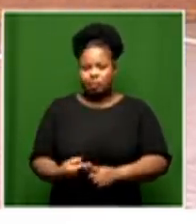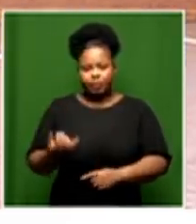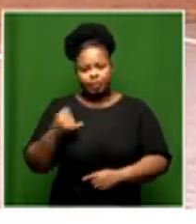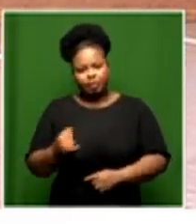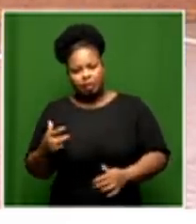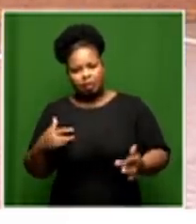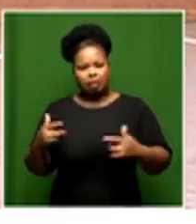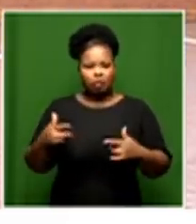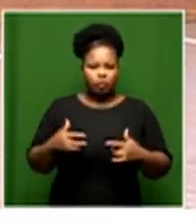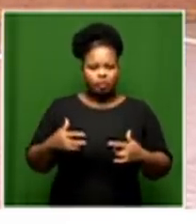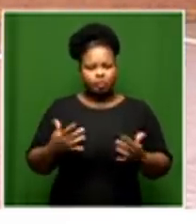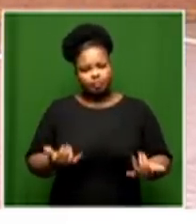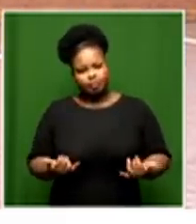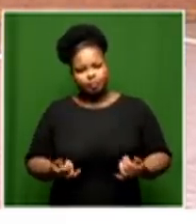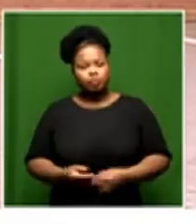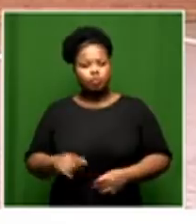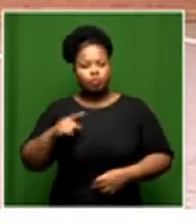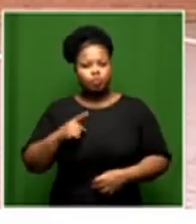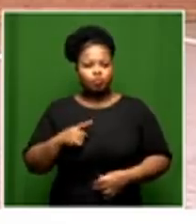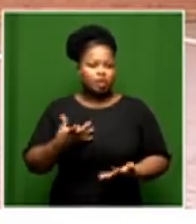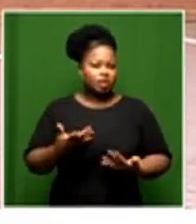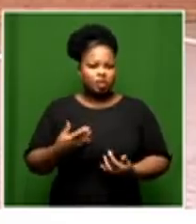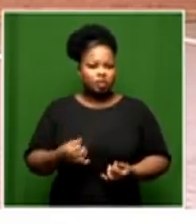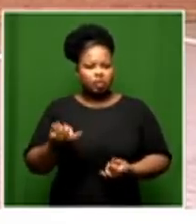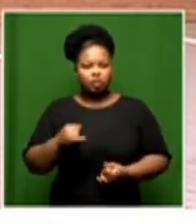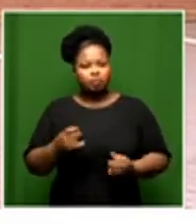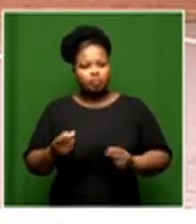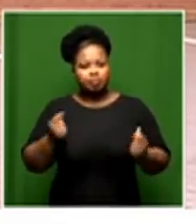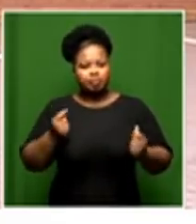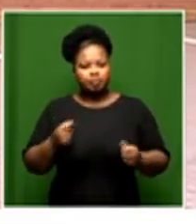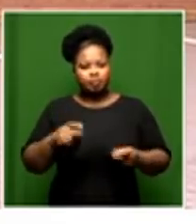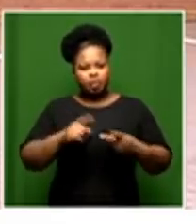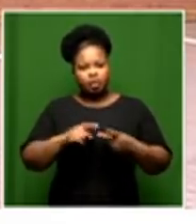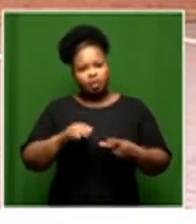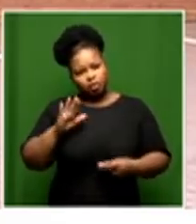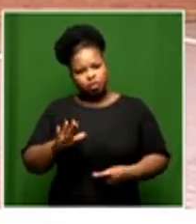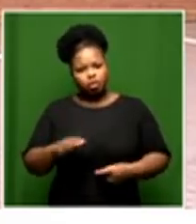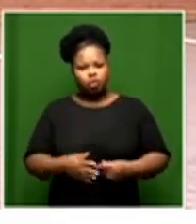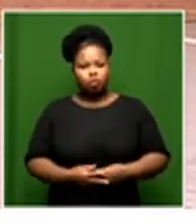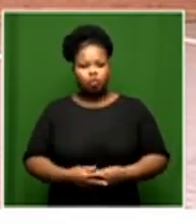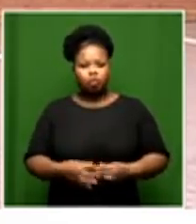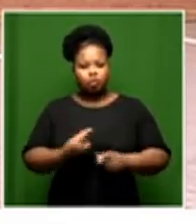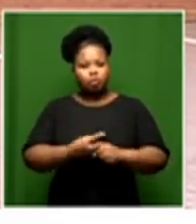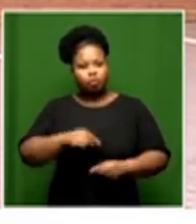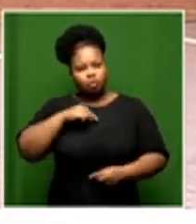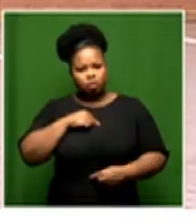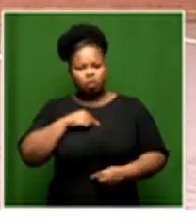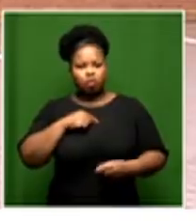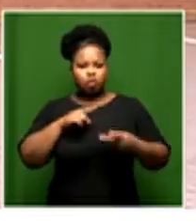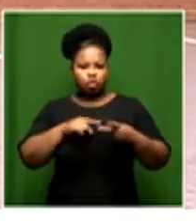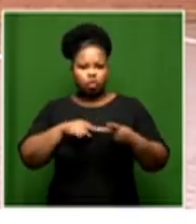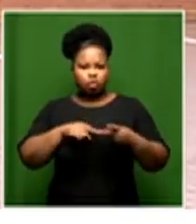grappling, with this sudden loss of a father, a friend, and, a